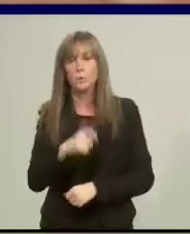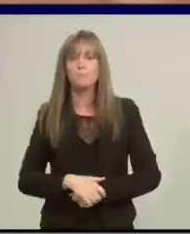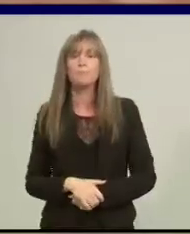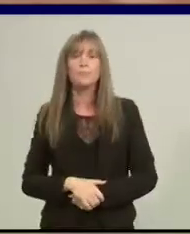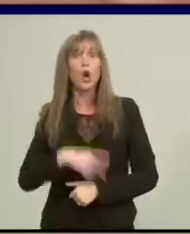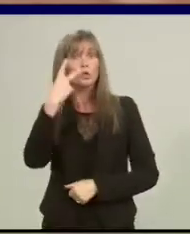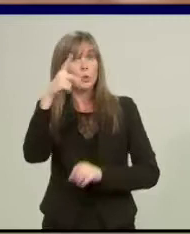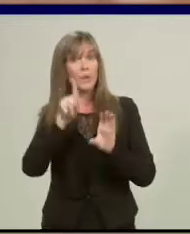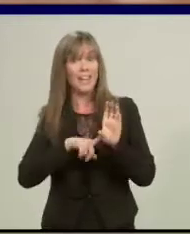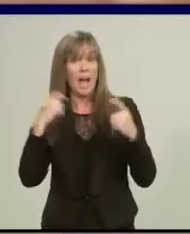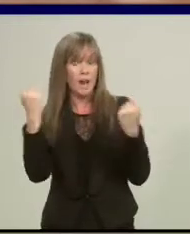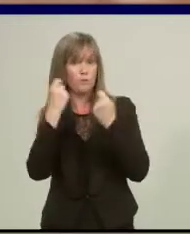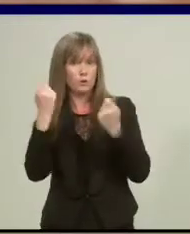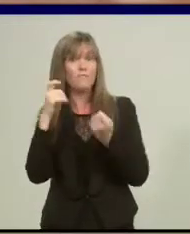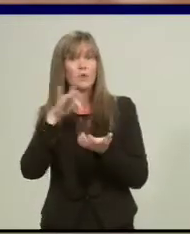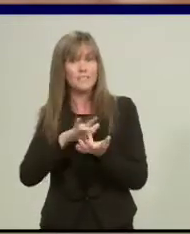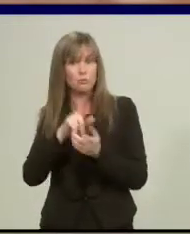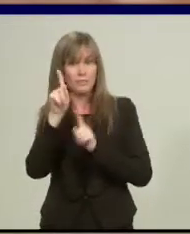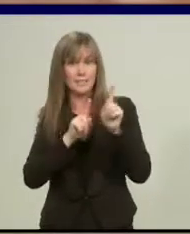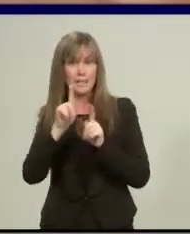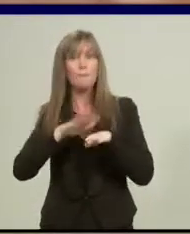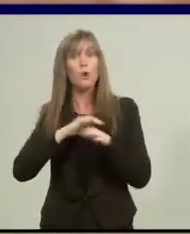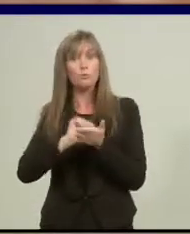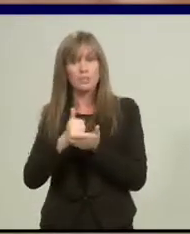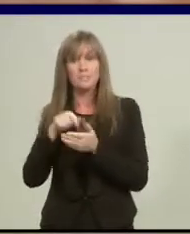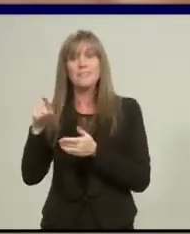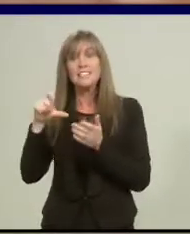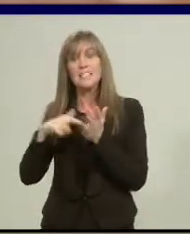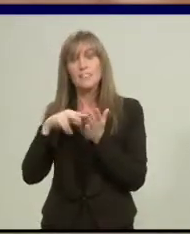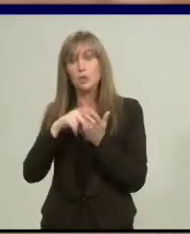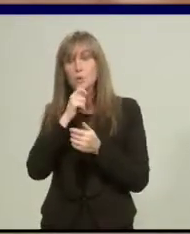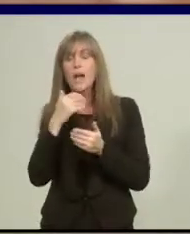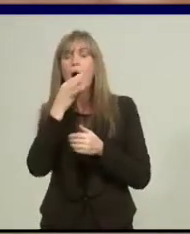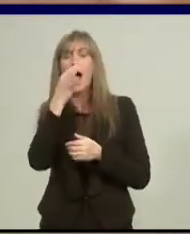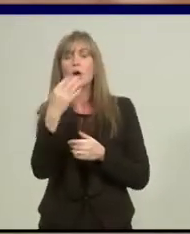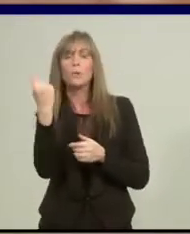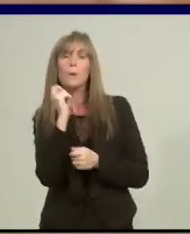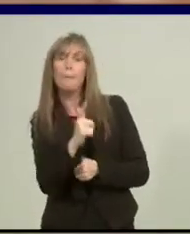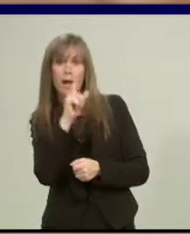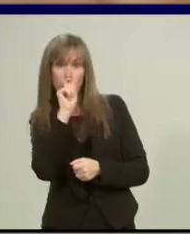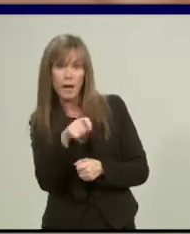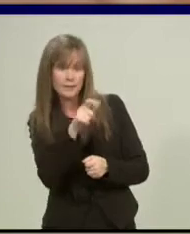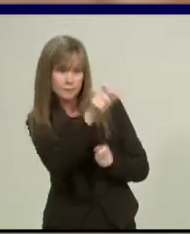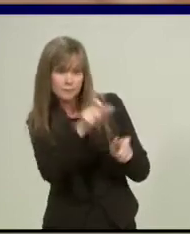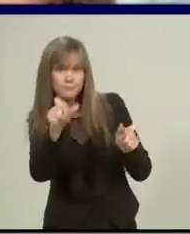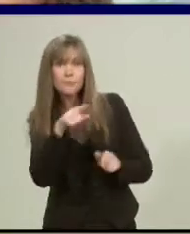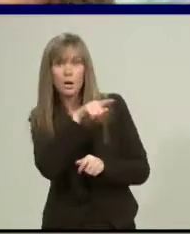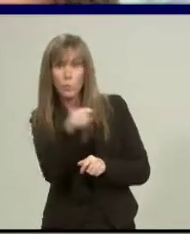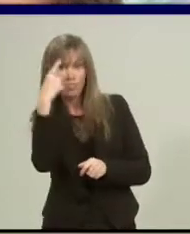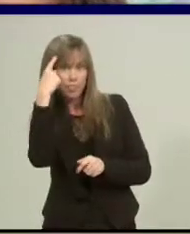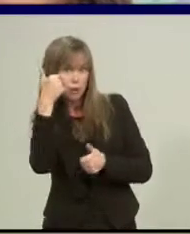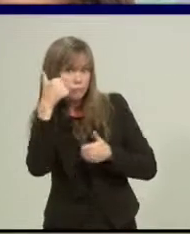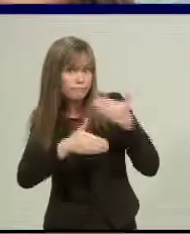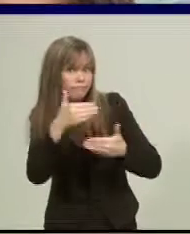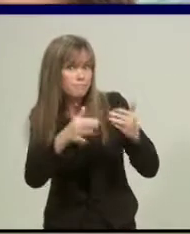2-year anniversary of the Central City Blueprint, CTV News asked ratepayers what they thought of the progress that's been made. I